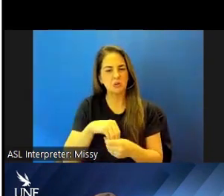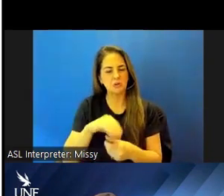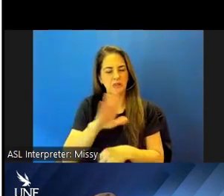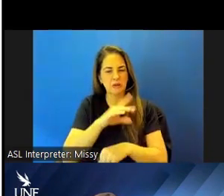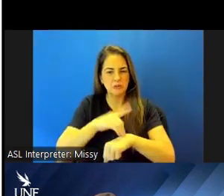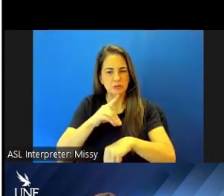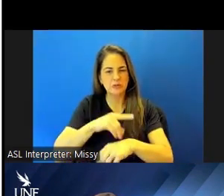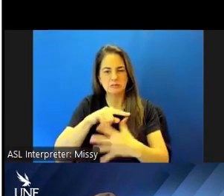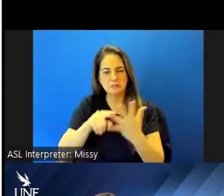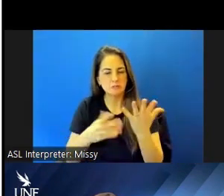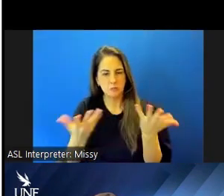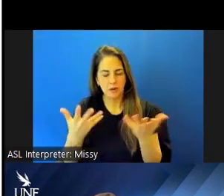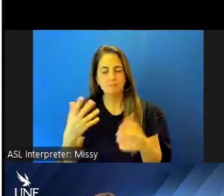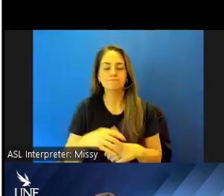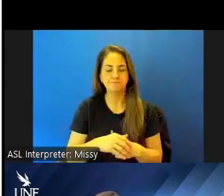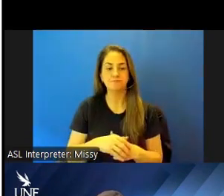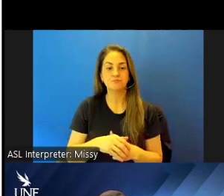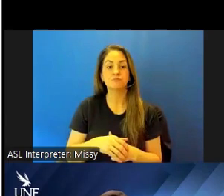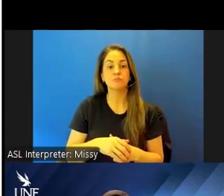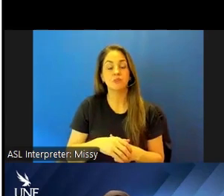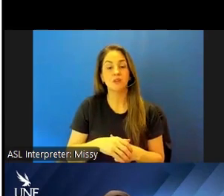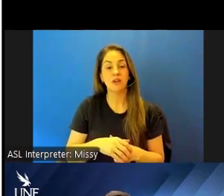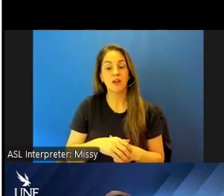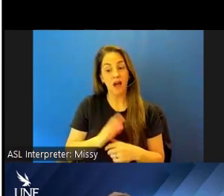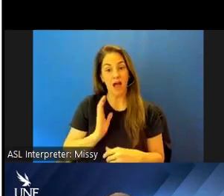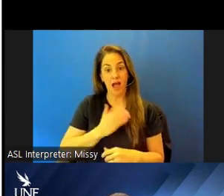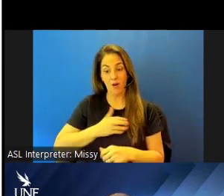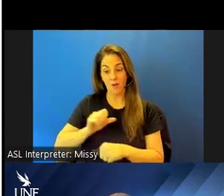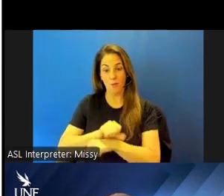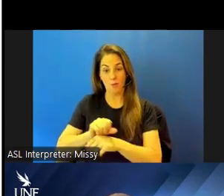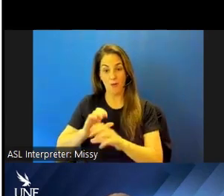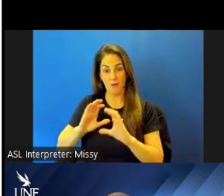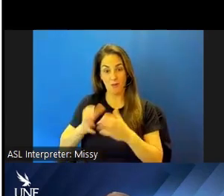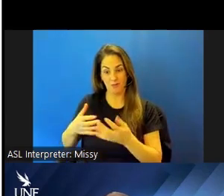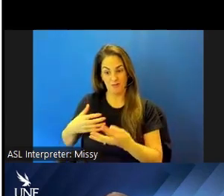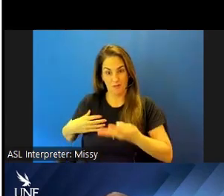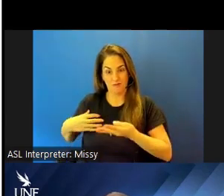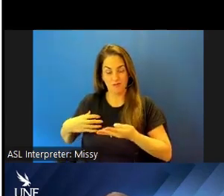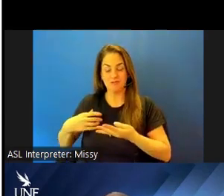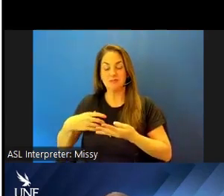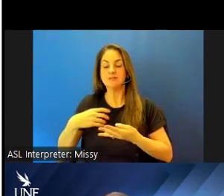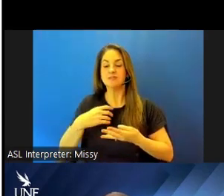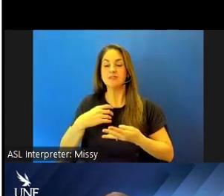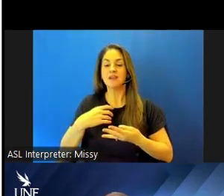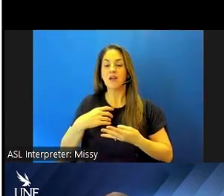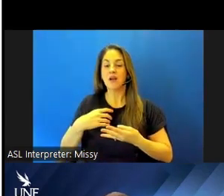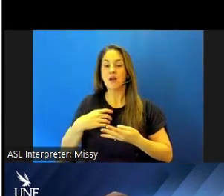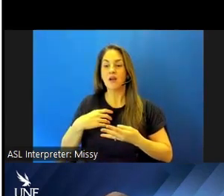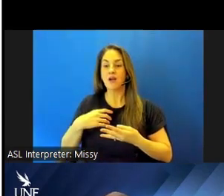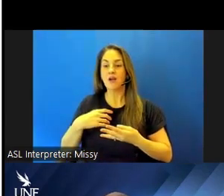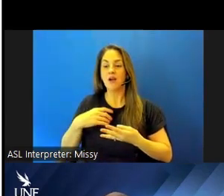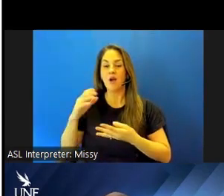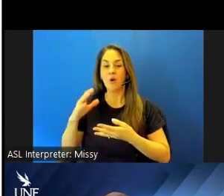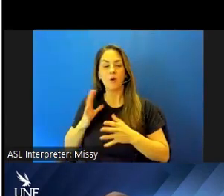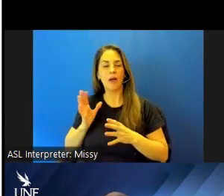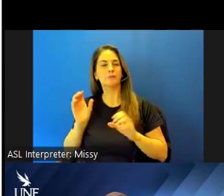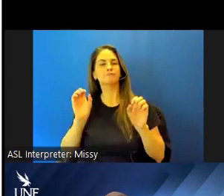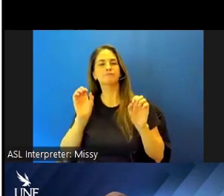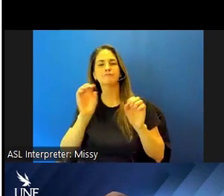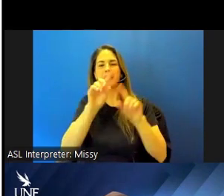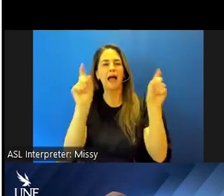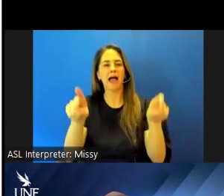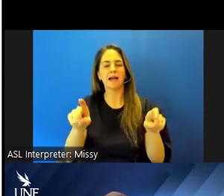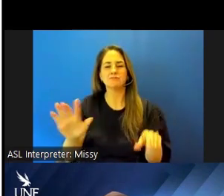coordinator. So one of the first things our little work group did is we asked all of our colleges, including the state